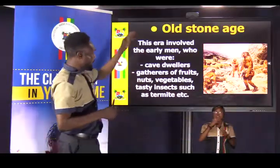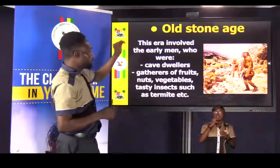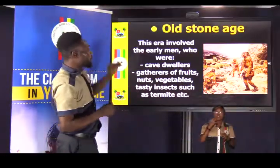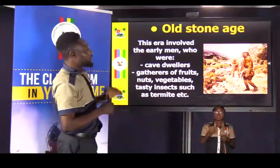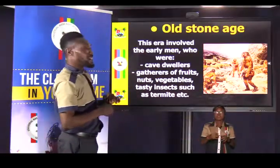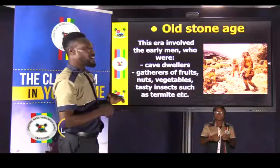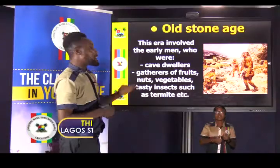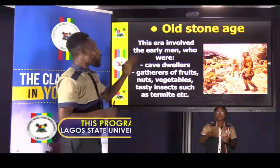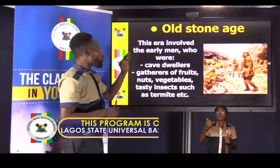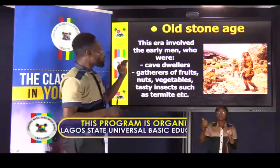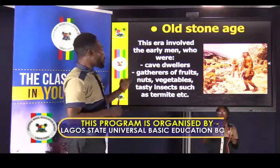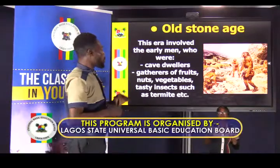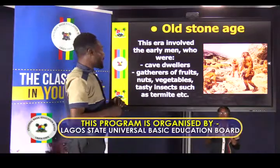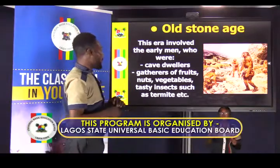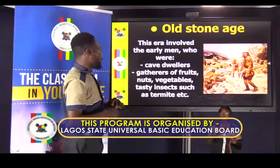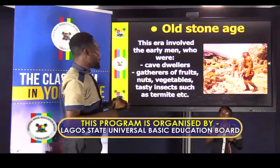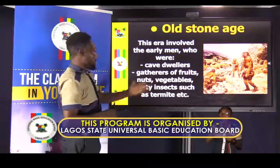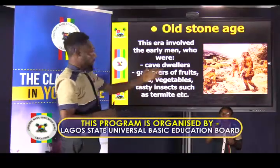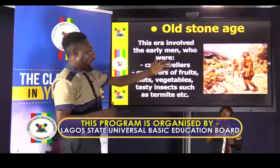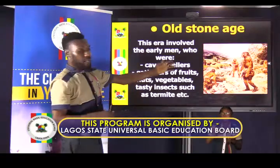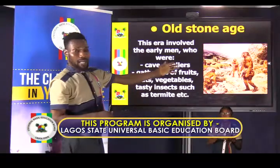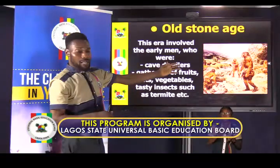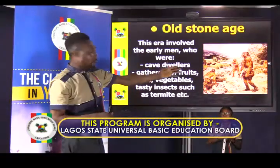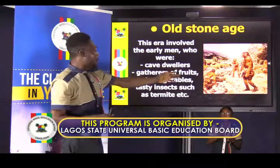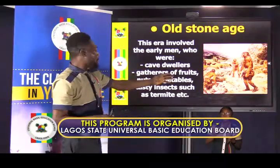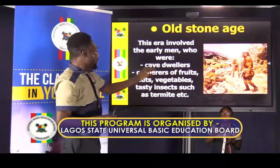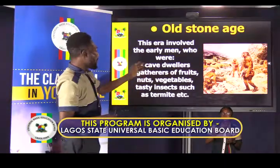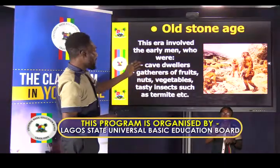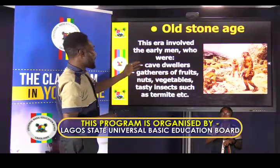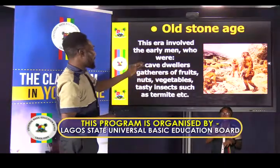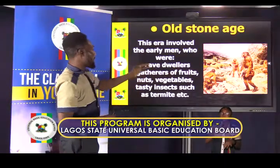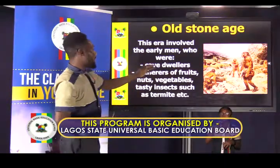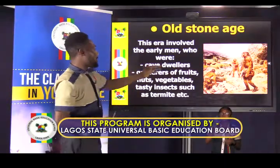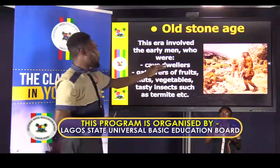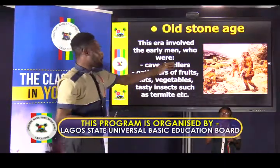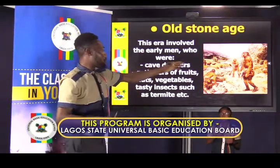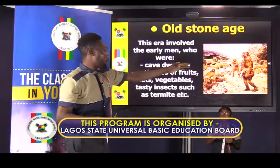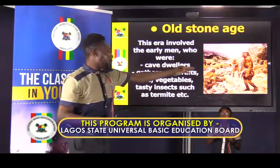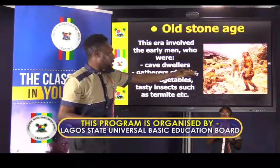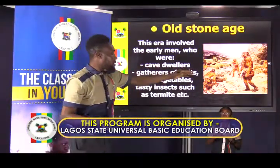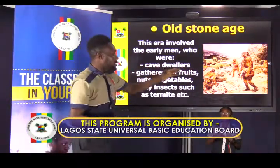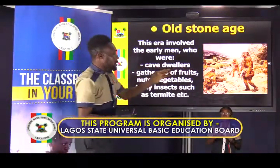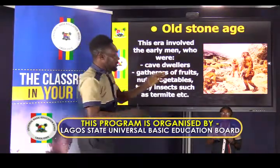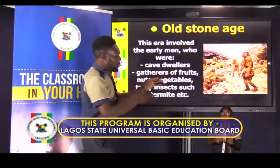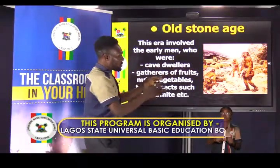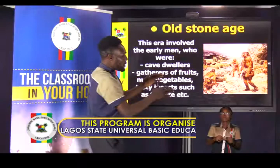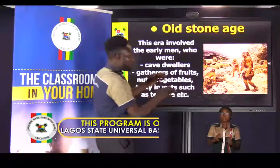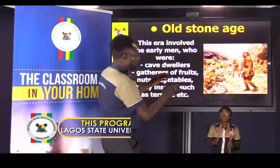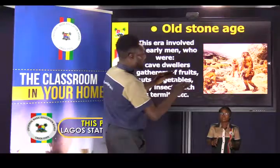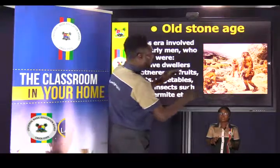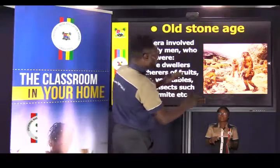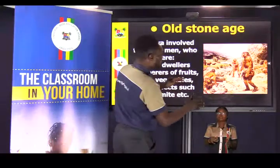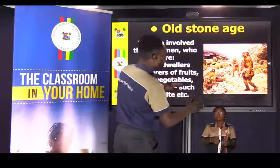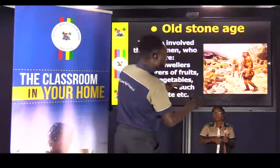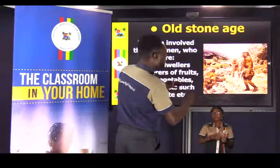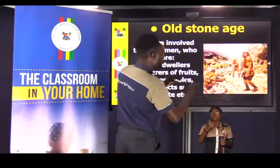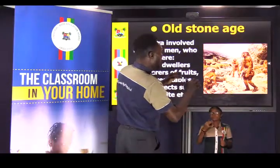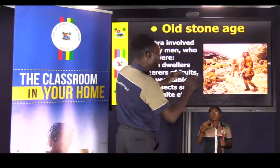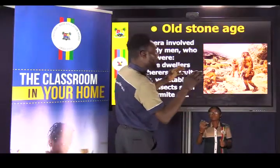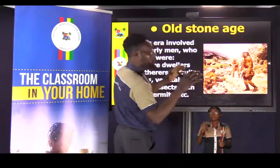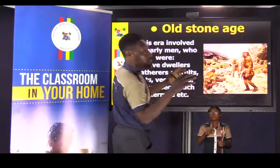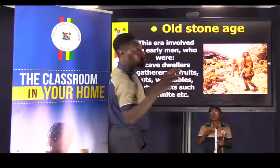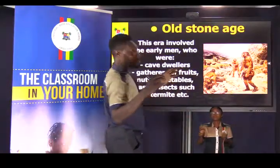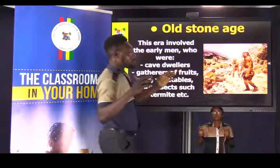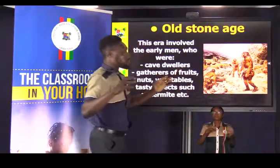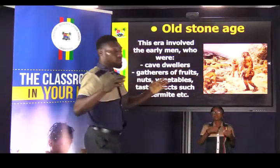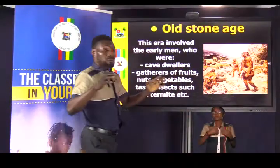then during that Old Stone Age. And that time they were cave dwellers. Most of them do not